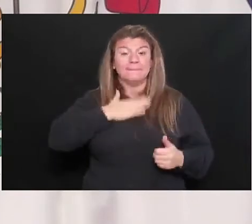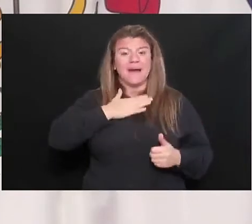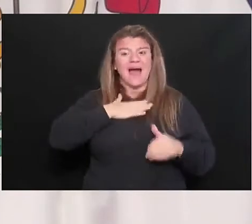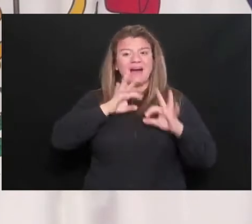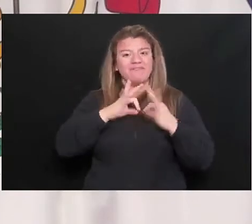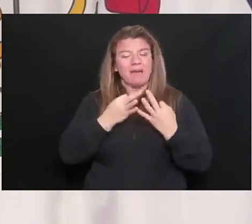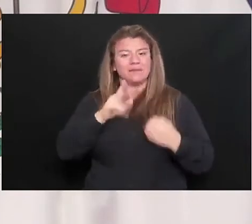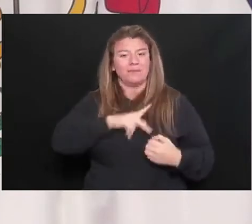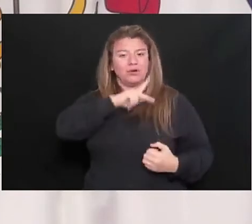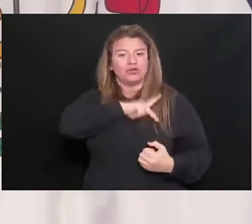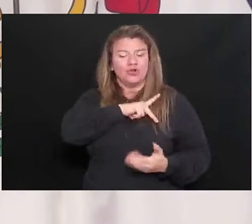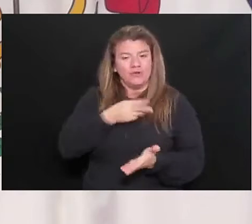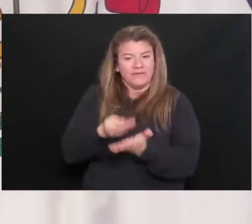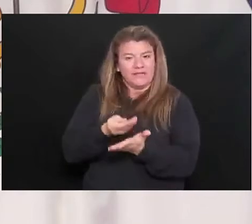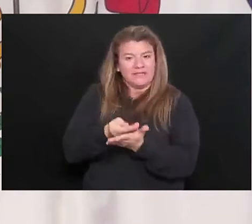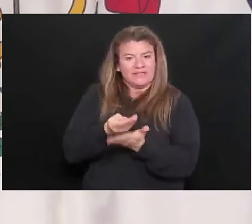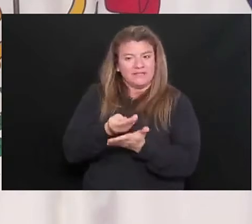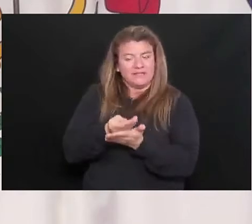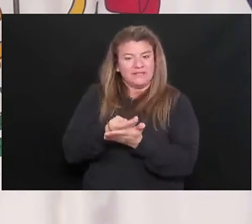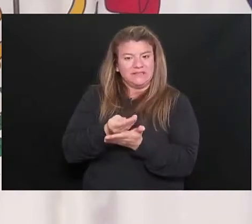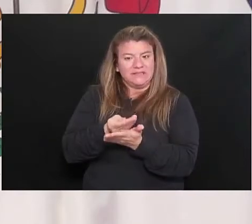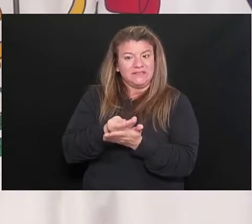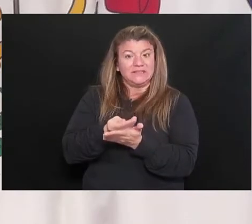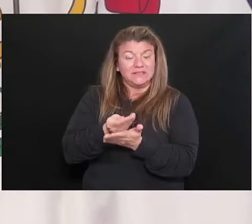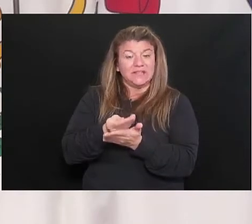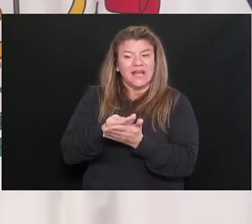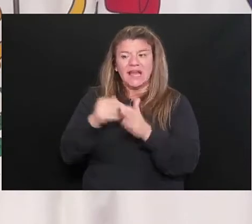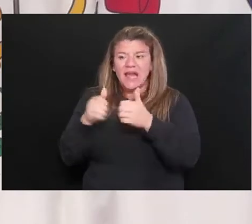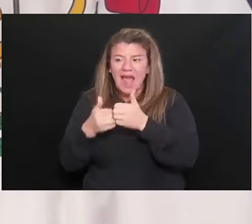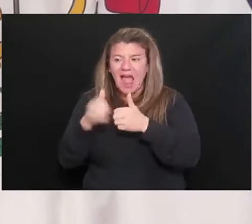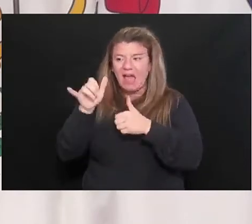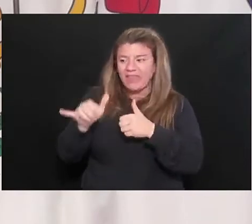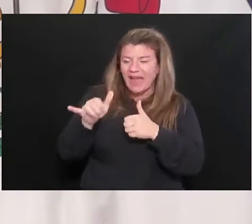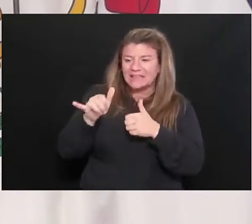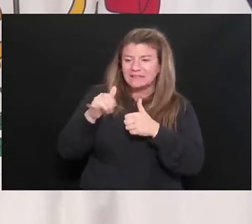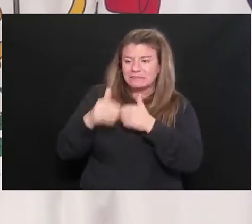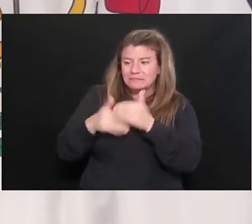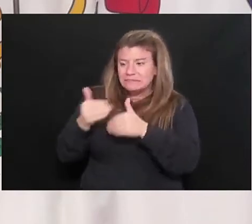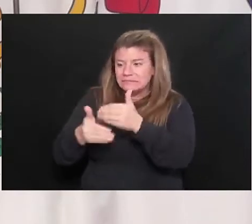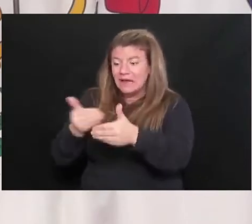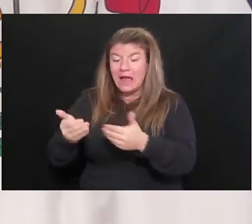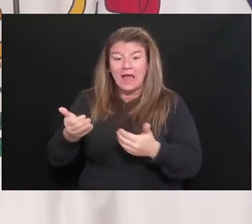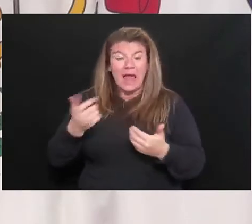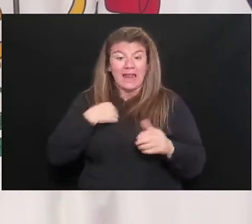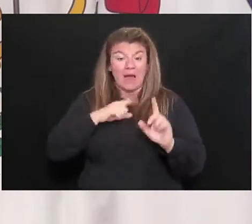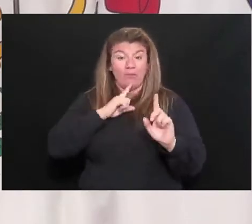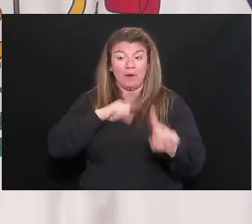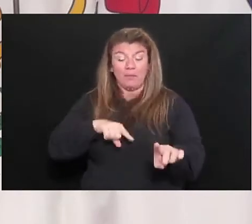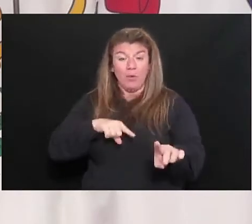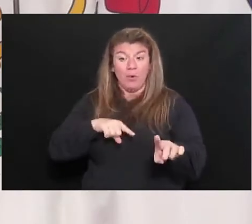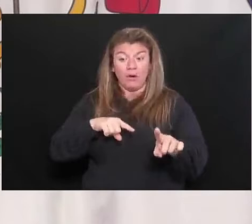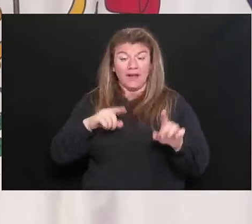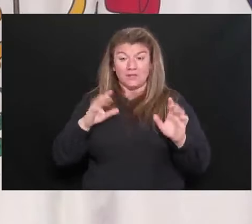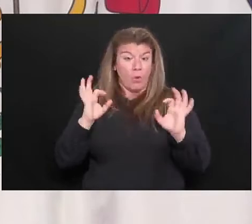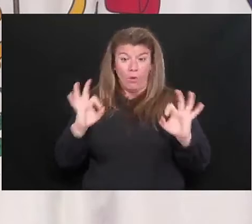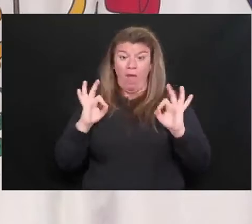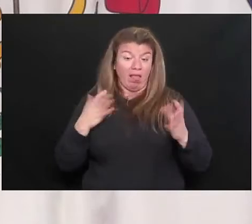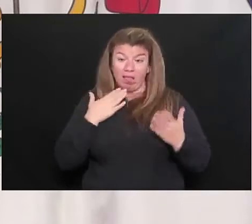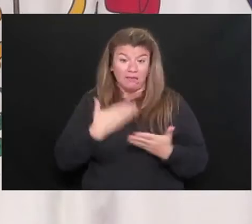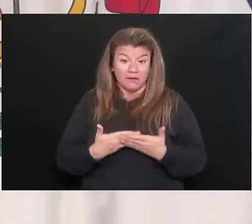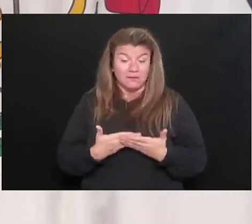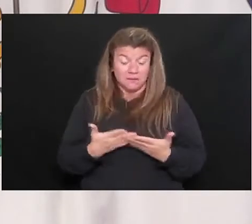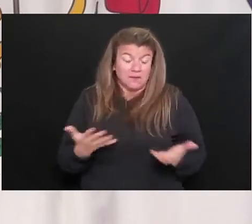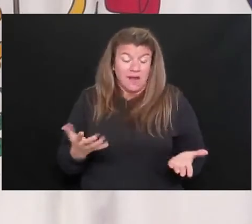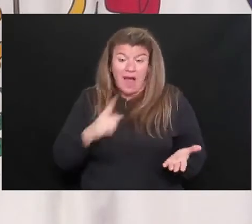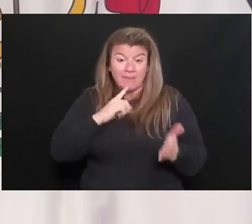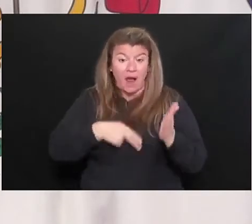you know, finances, what you know, and how that's all going. And I would just report to you, it's going very well. I mean, for